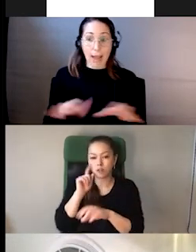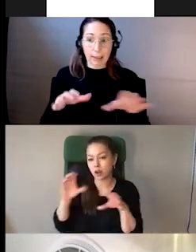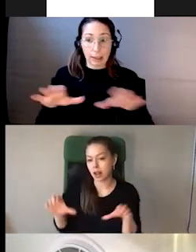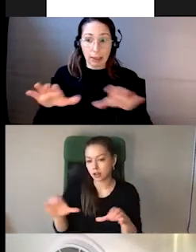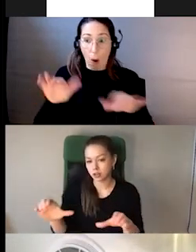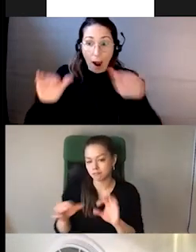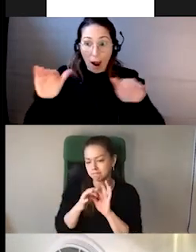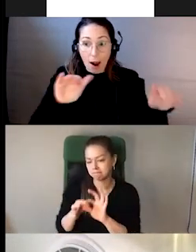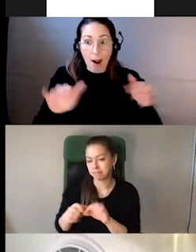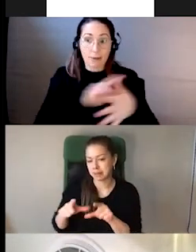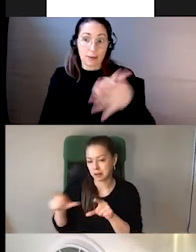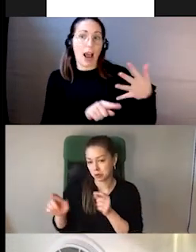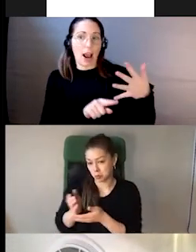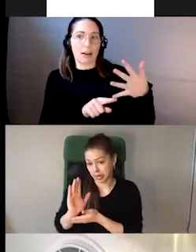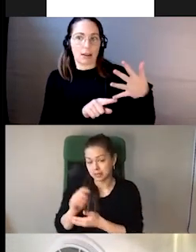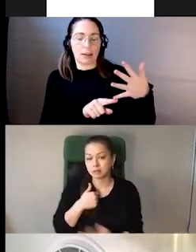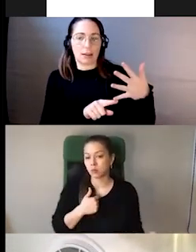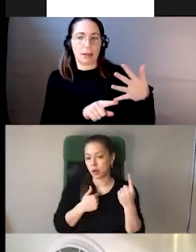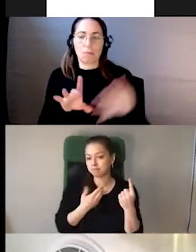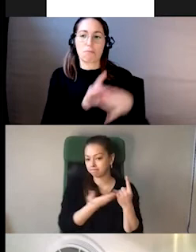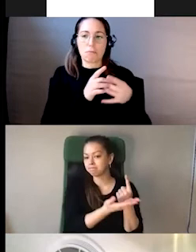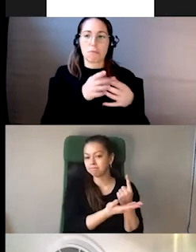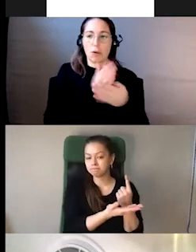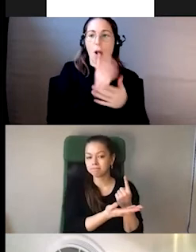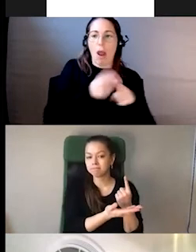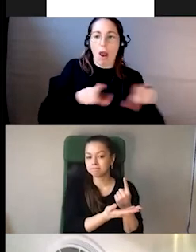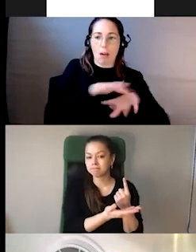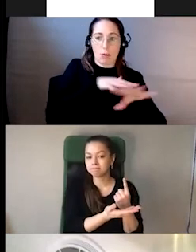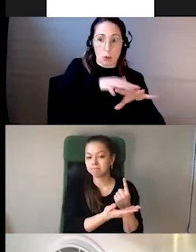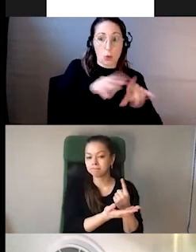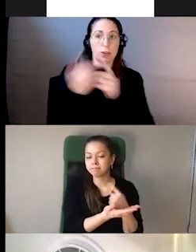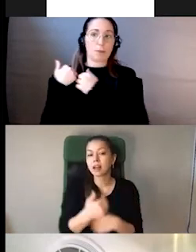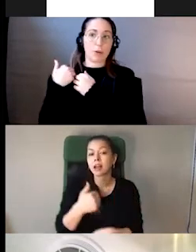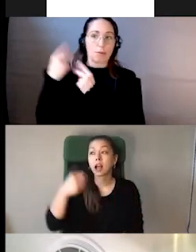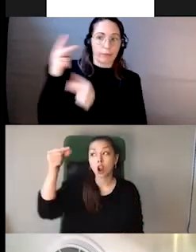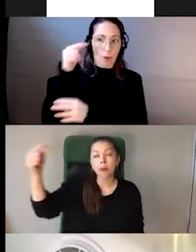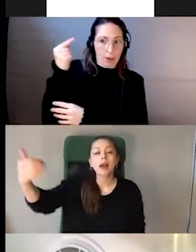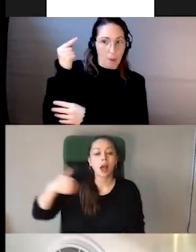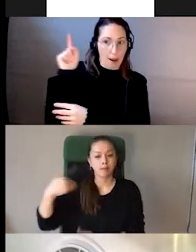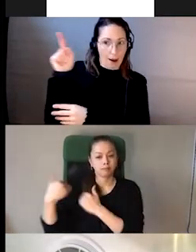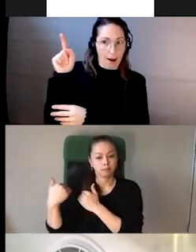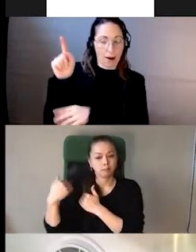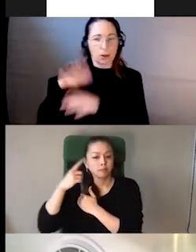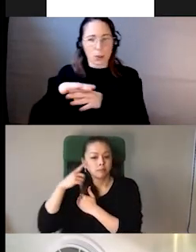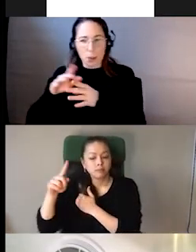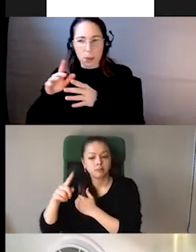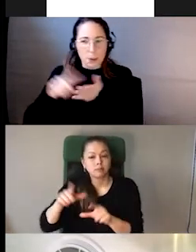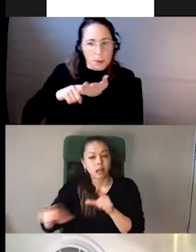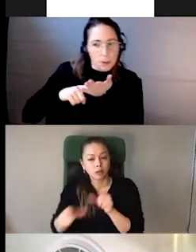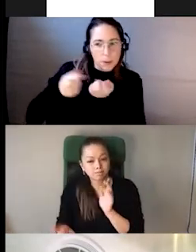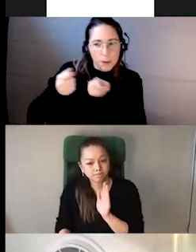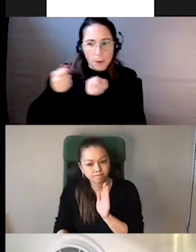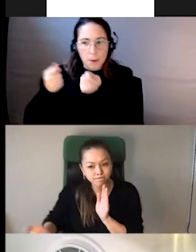Indigenous language rights and the government's responsibilities for language revitalization. The museum